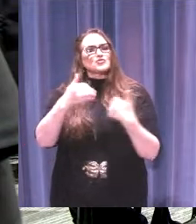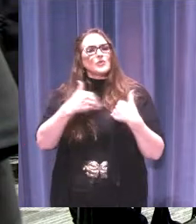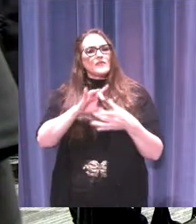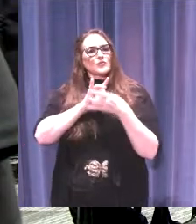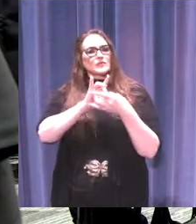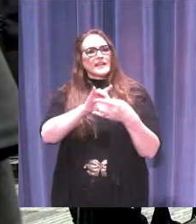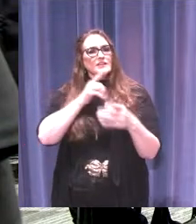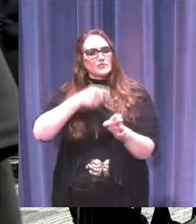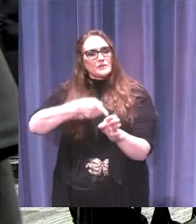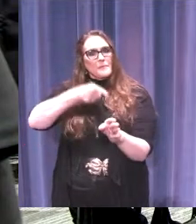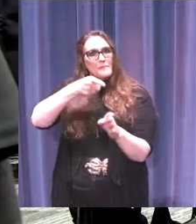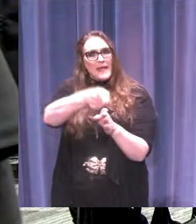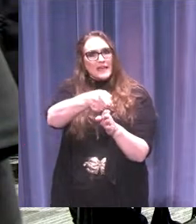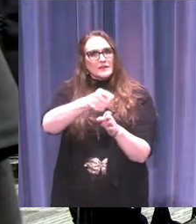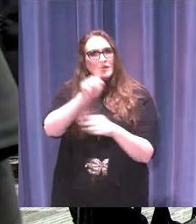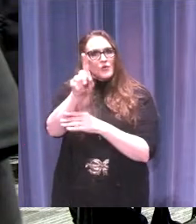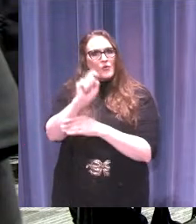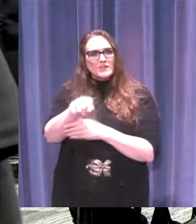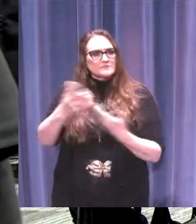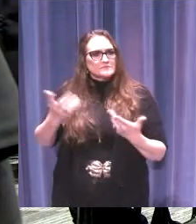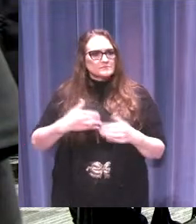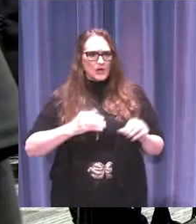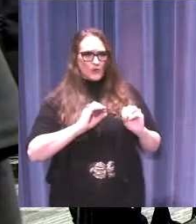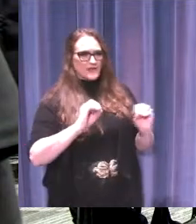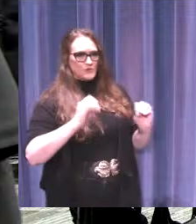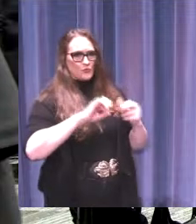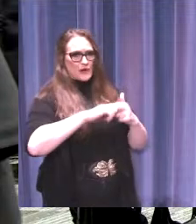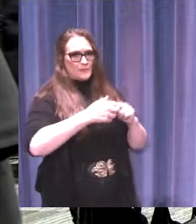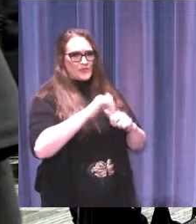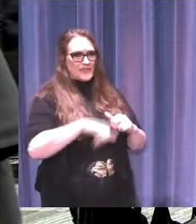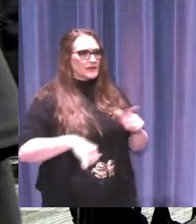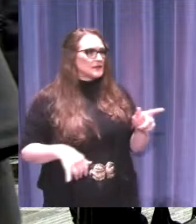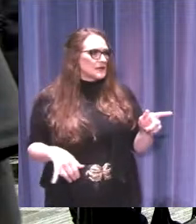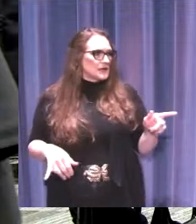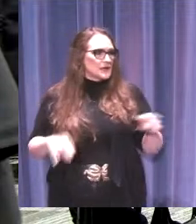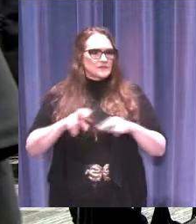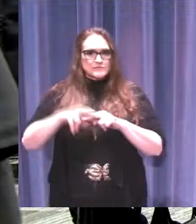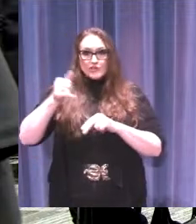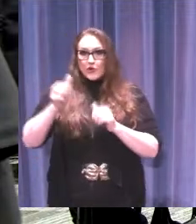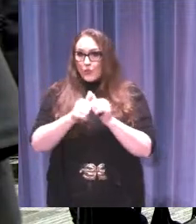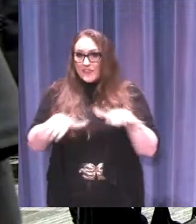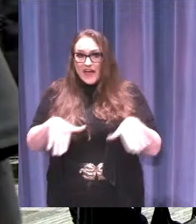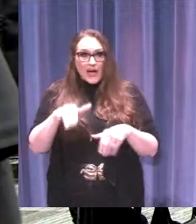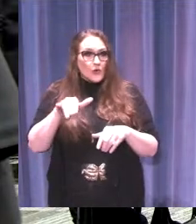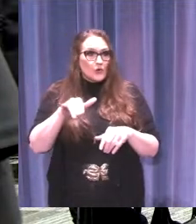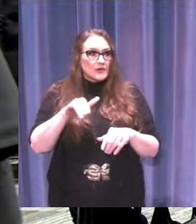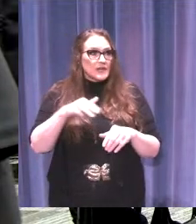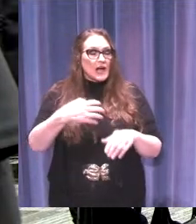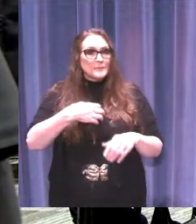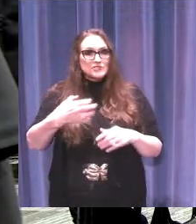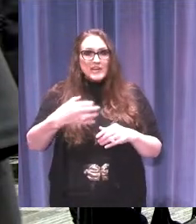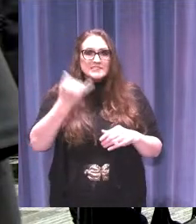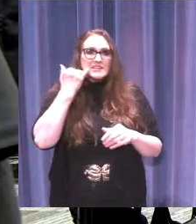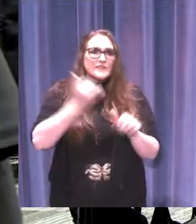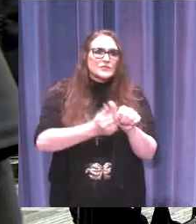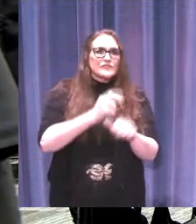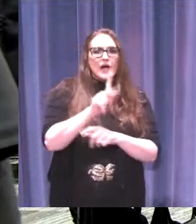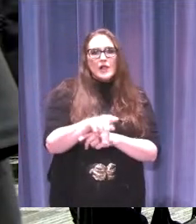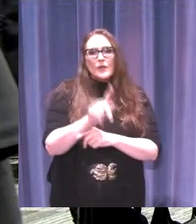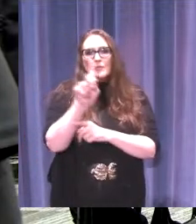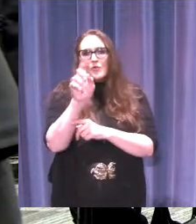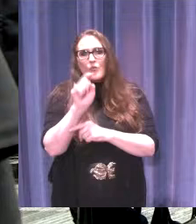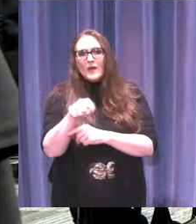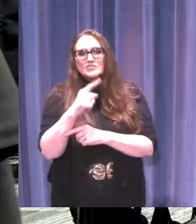main question, which was an I have no articulation. problem with that. Okay, thank you. Without objection from the rest of the board, if there are follow-up questions,